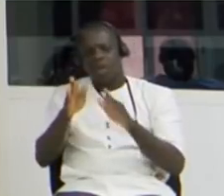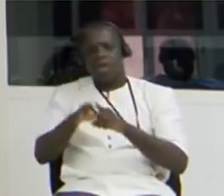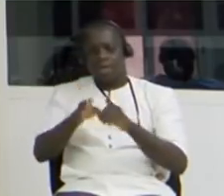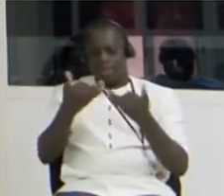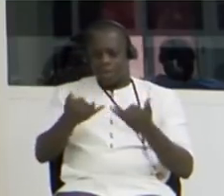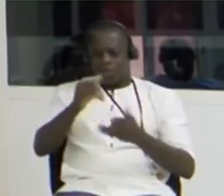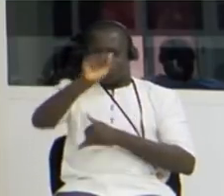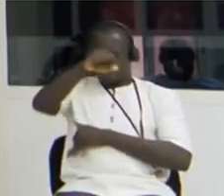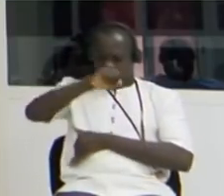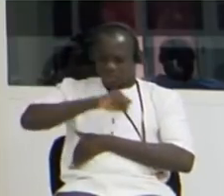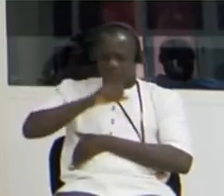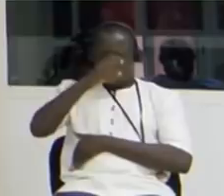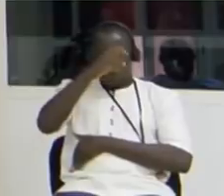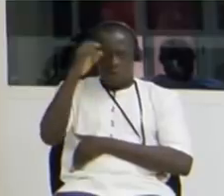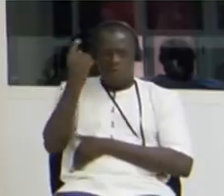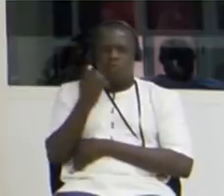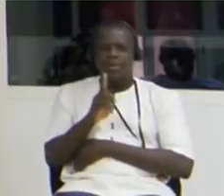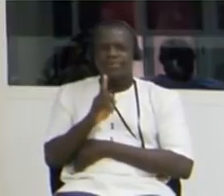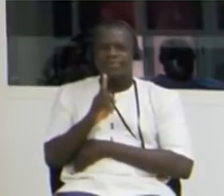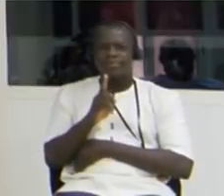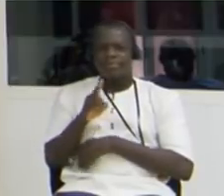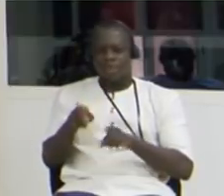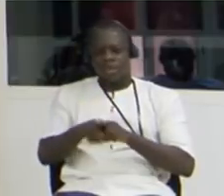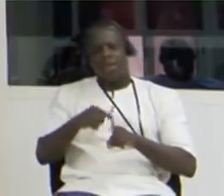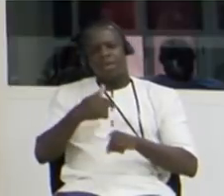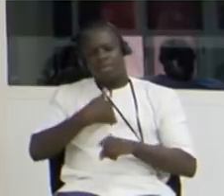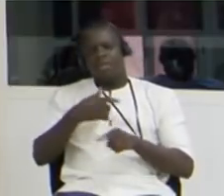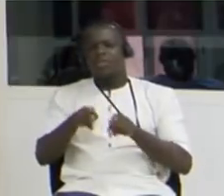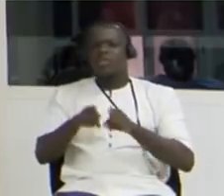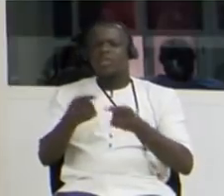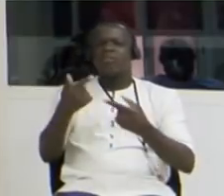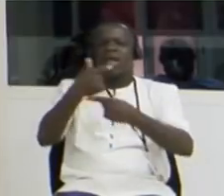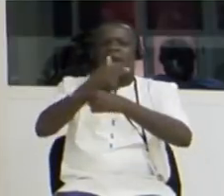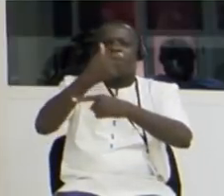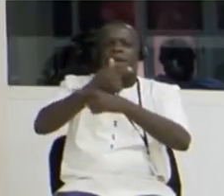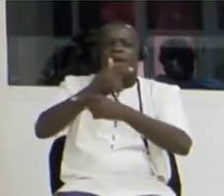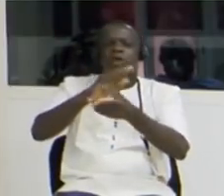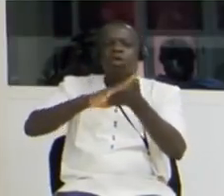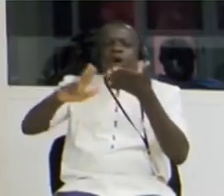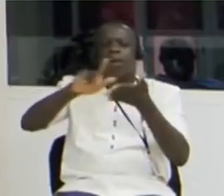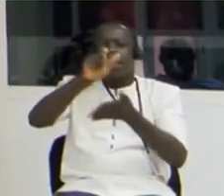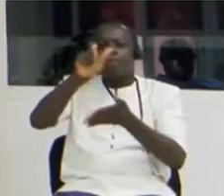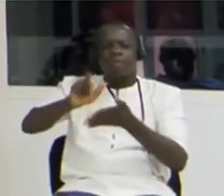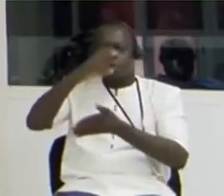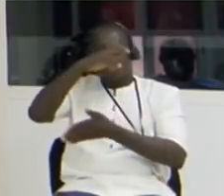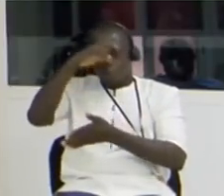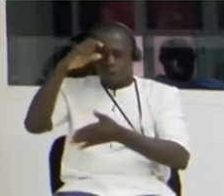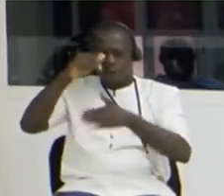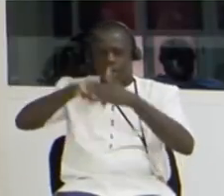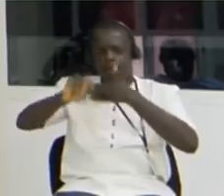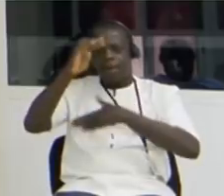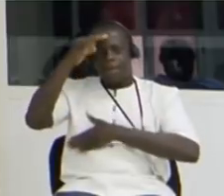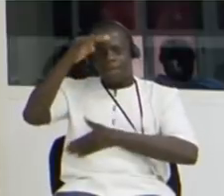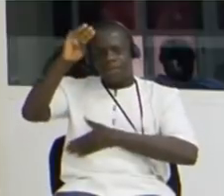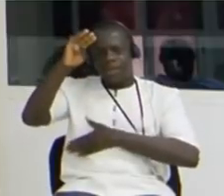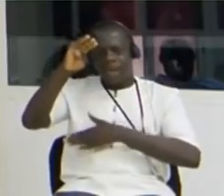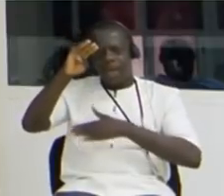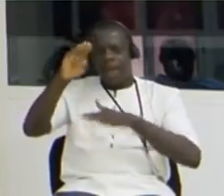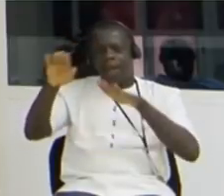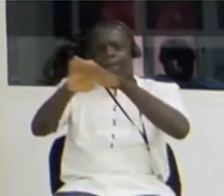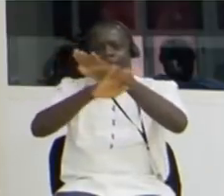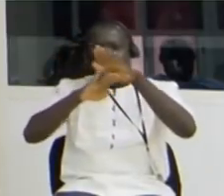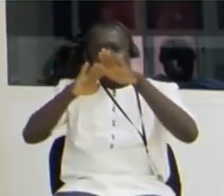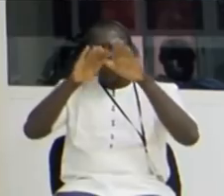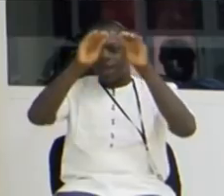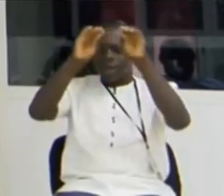occupation? Right now, I'm a civil servant working at the Ministry of Basic and Secondary Education.